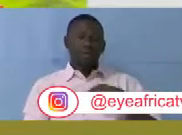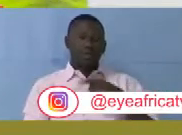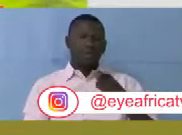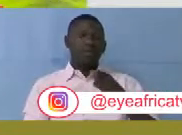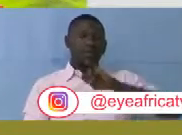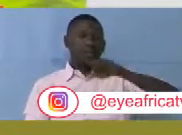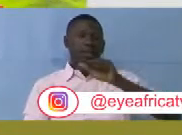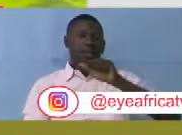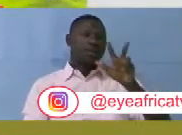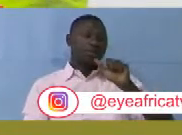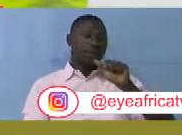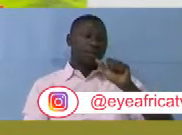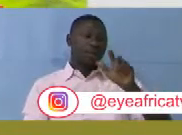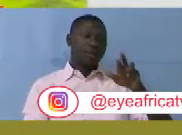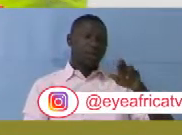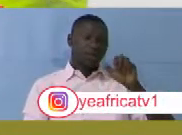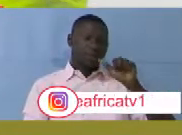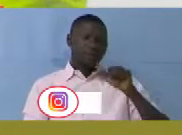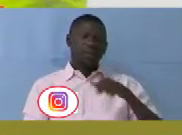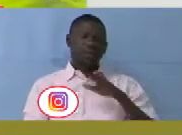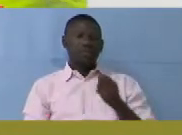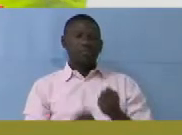time. So I begged him a lift.